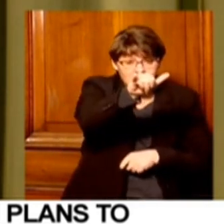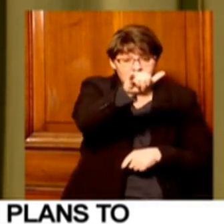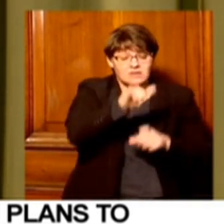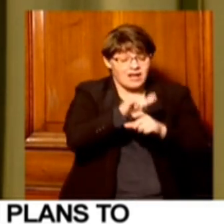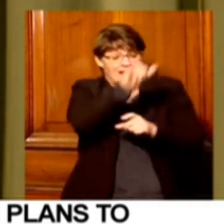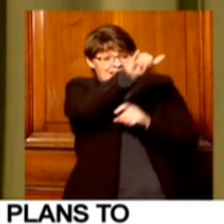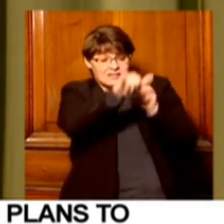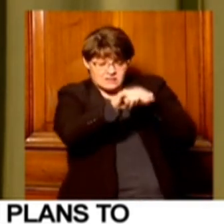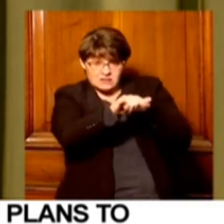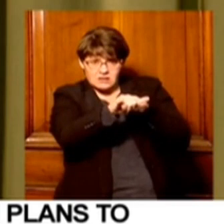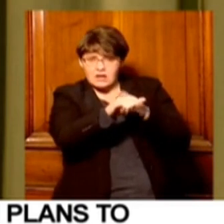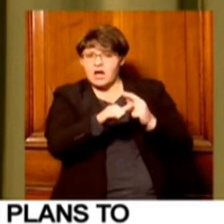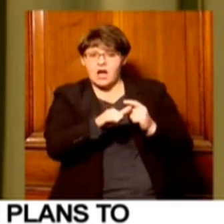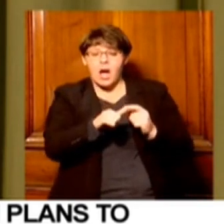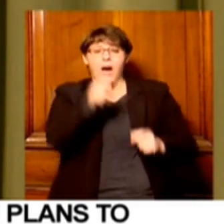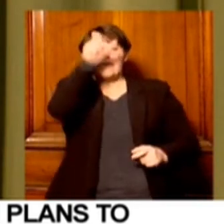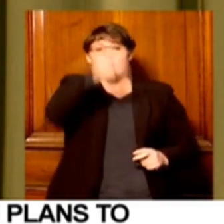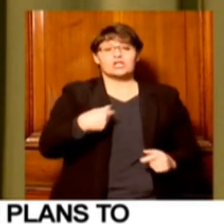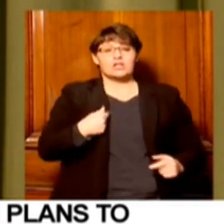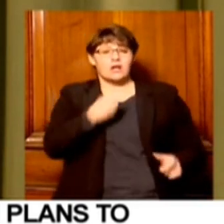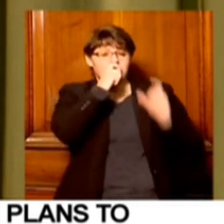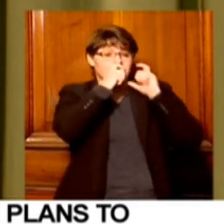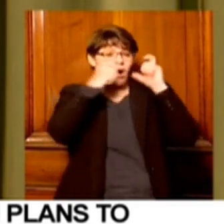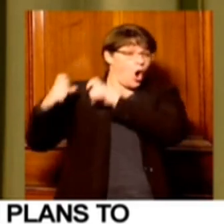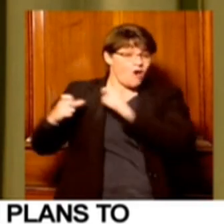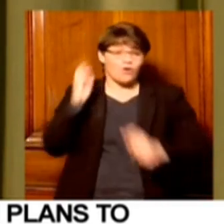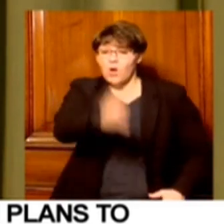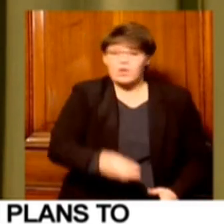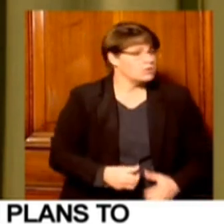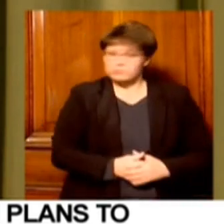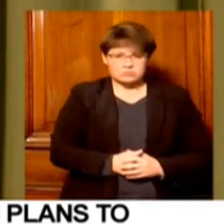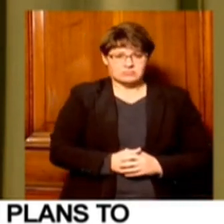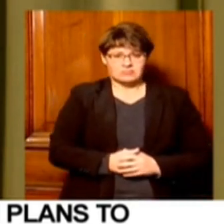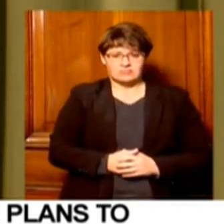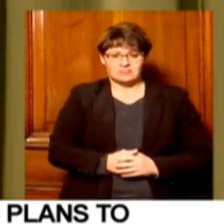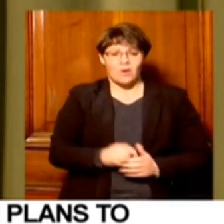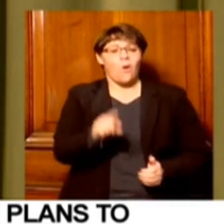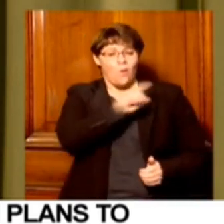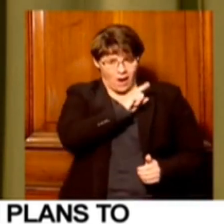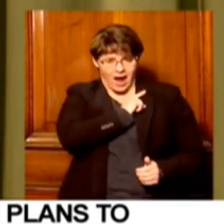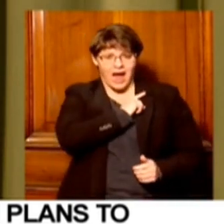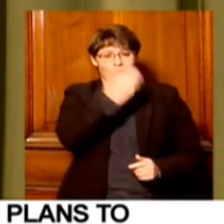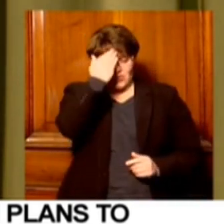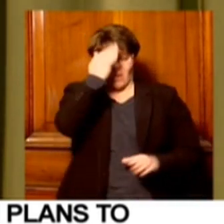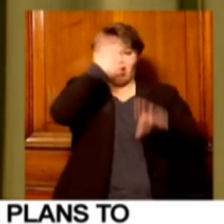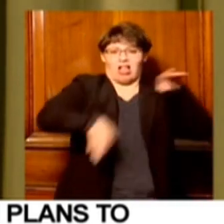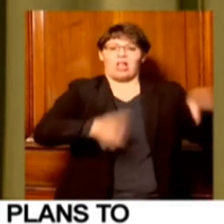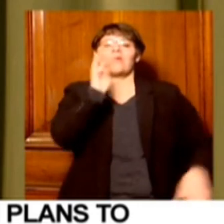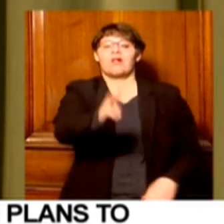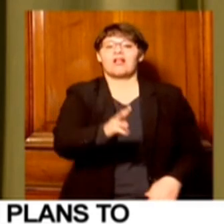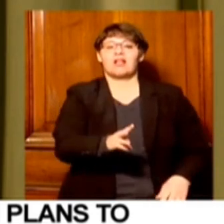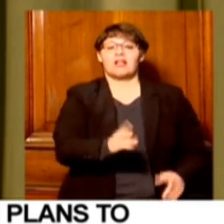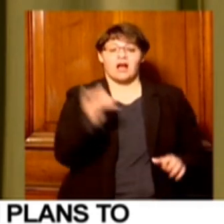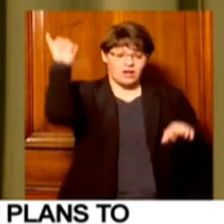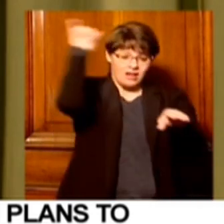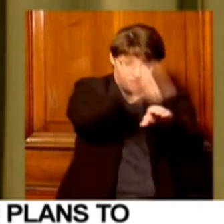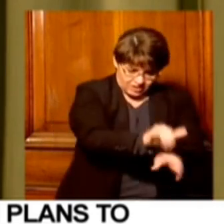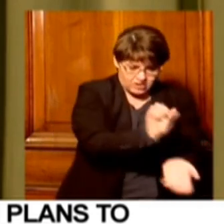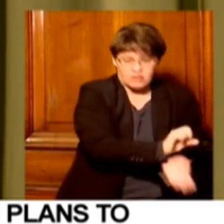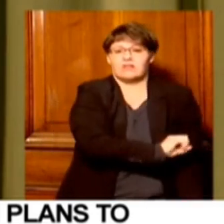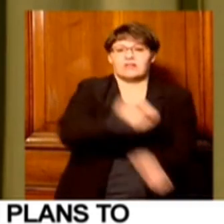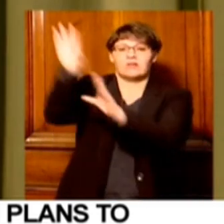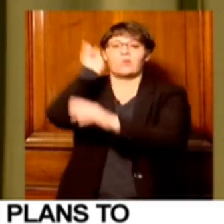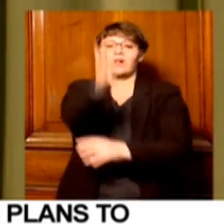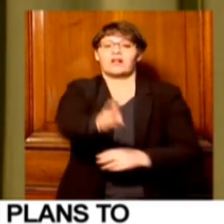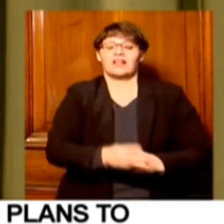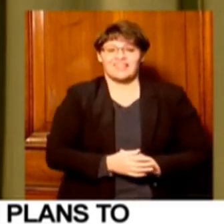no stage will any of the passengers take off that mask, because they know what the implications are upon arrival. Because all it will take